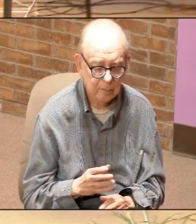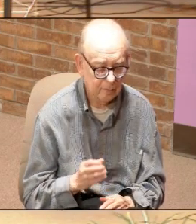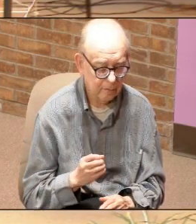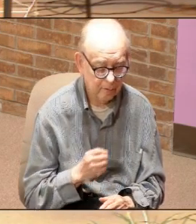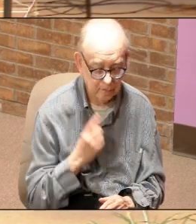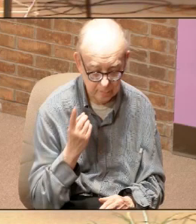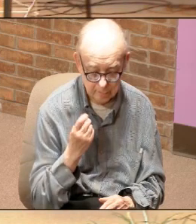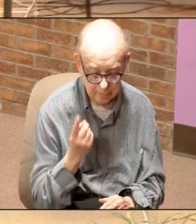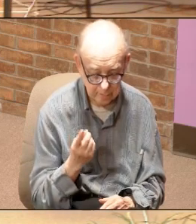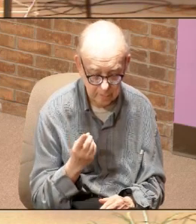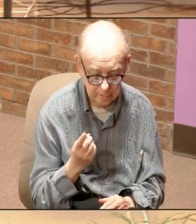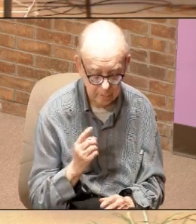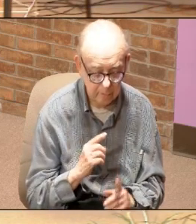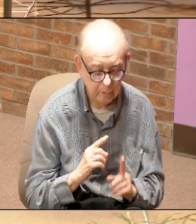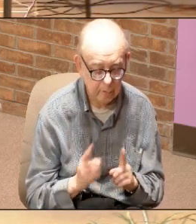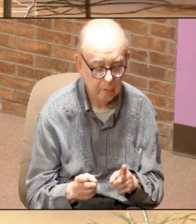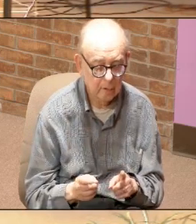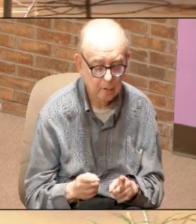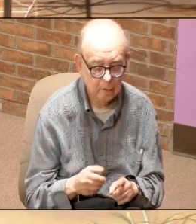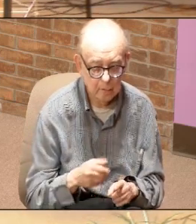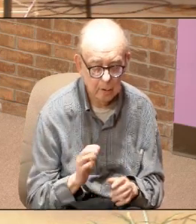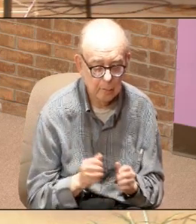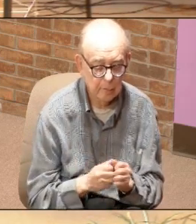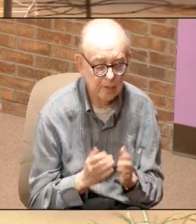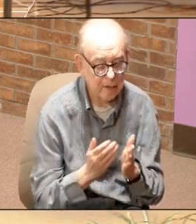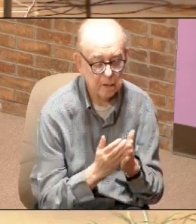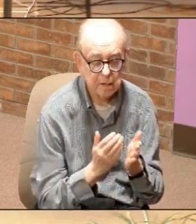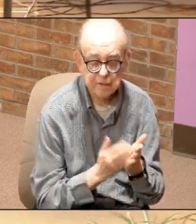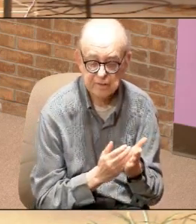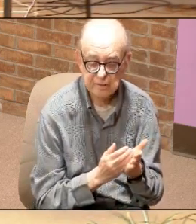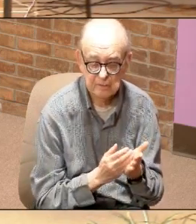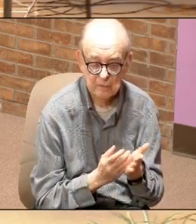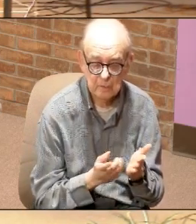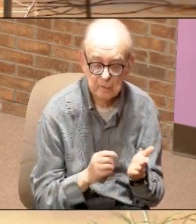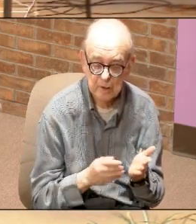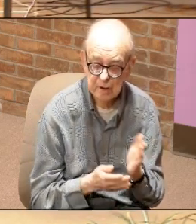I don't think that Jesus went to God with a shopping list in the morning.